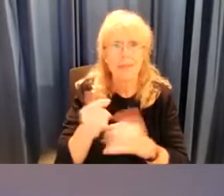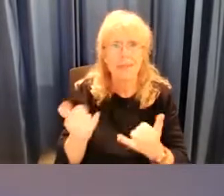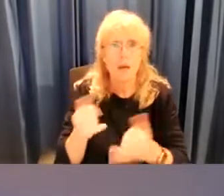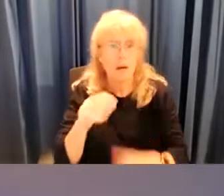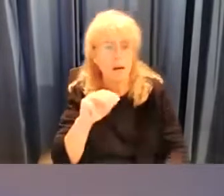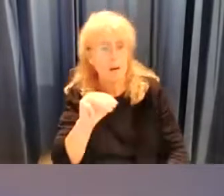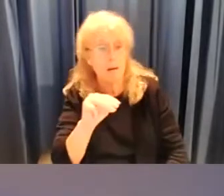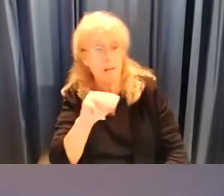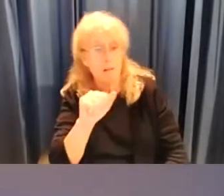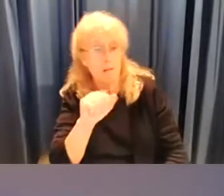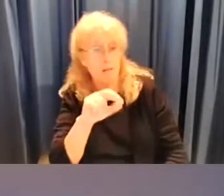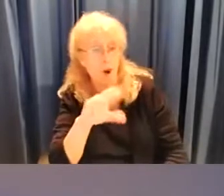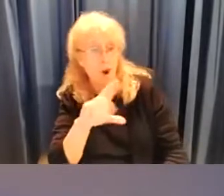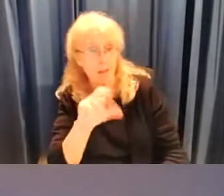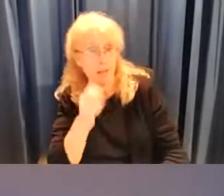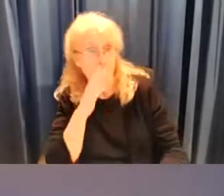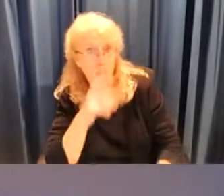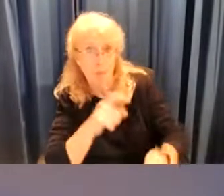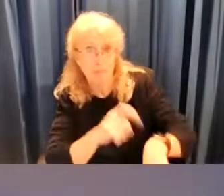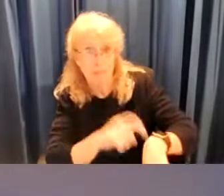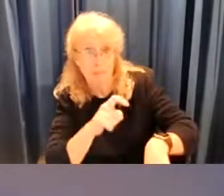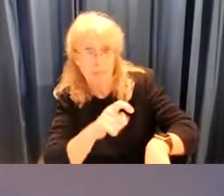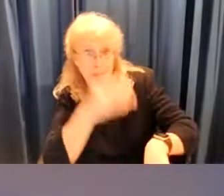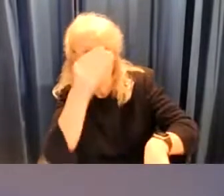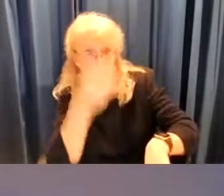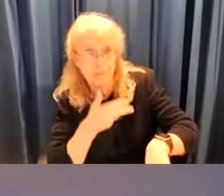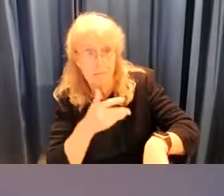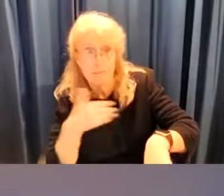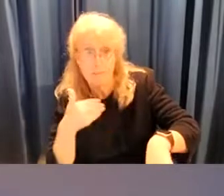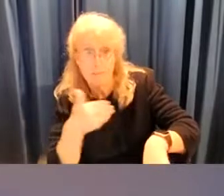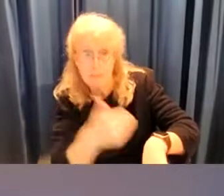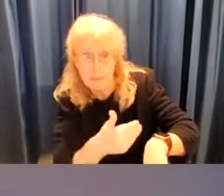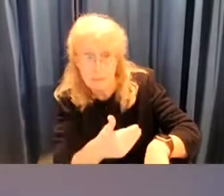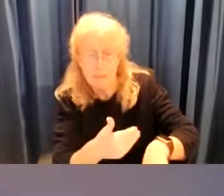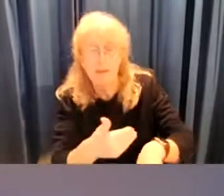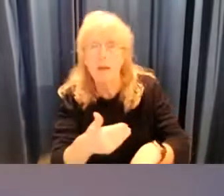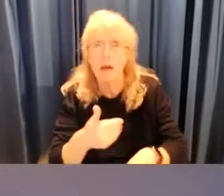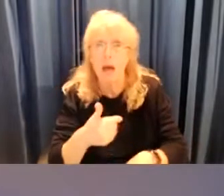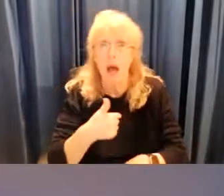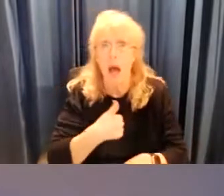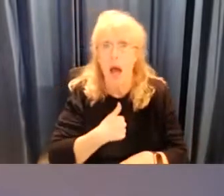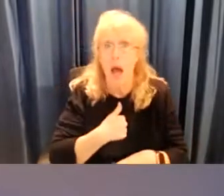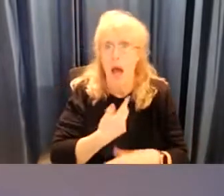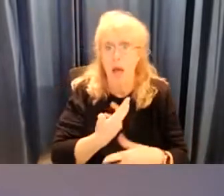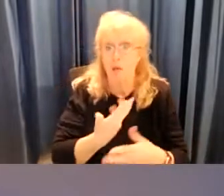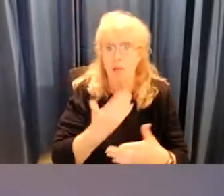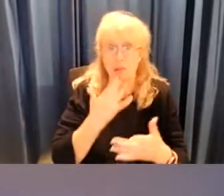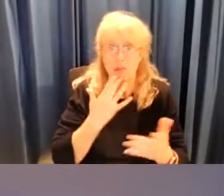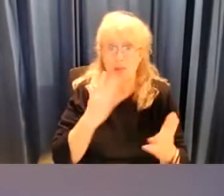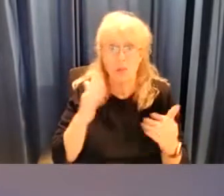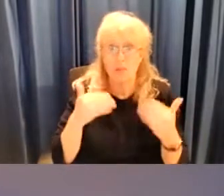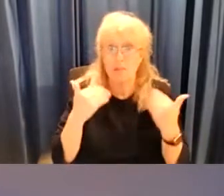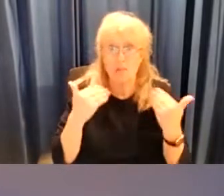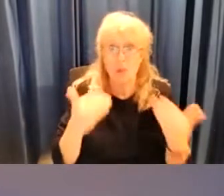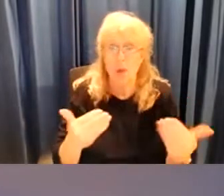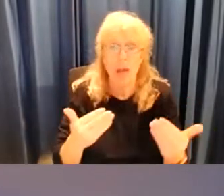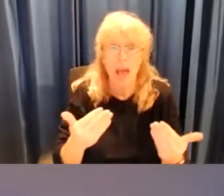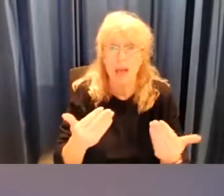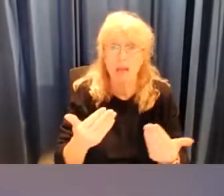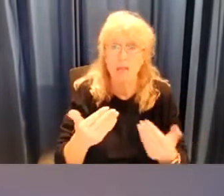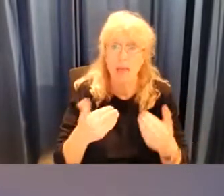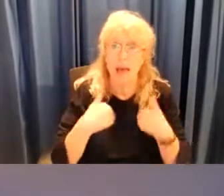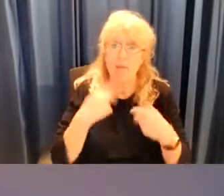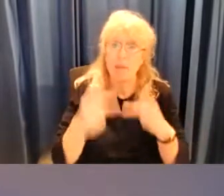to keep the clock up and let us know how we're doing. But I'd just as soon go into Q&A right now.